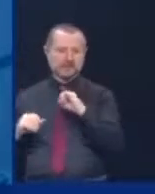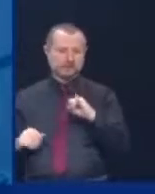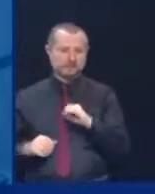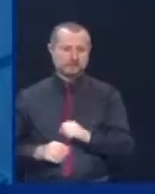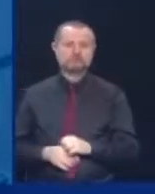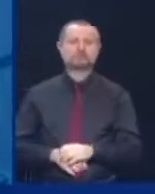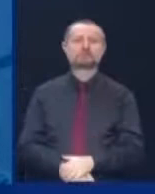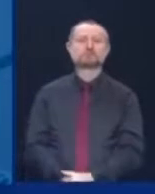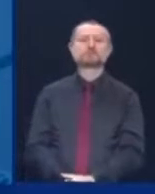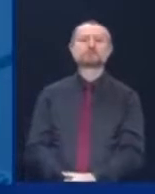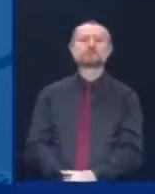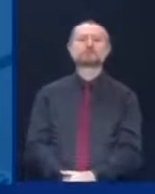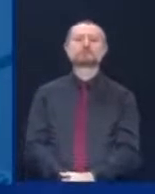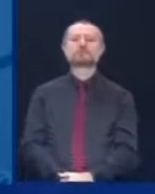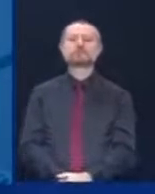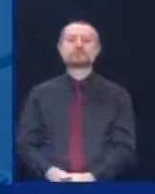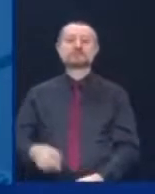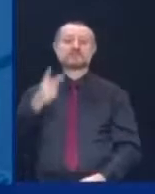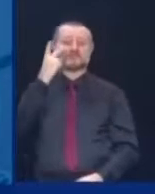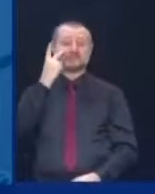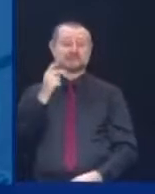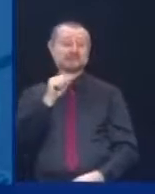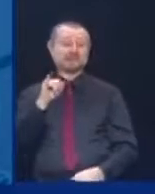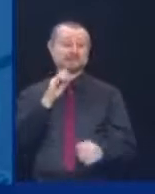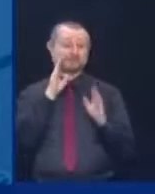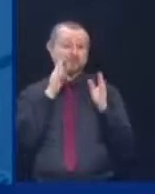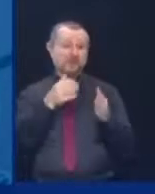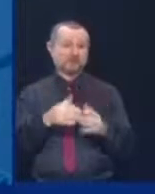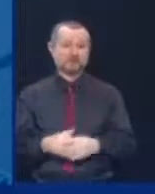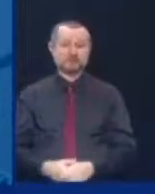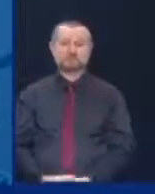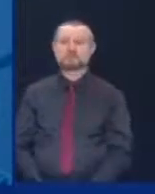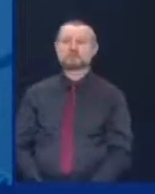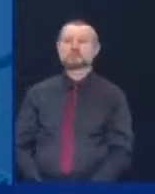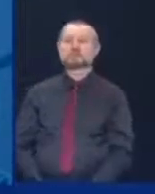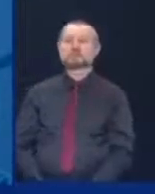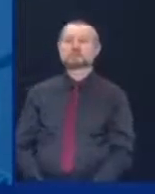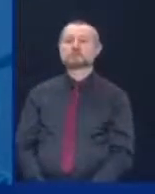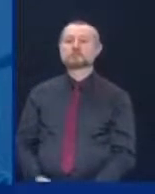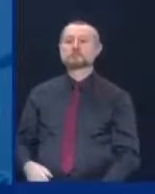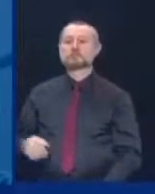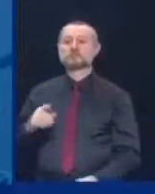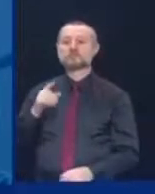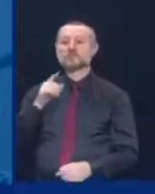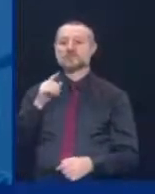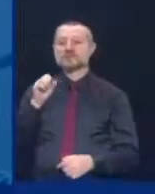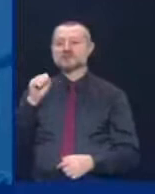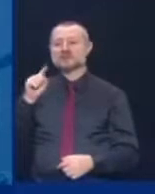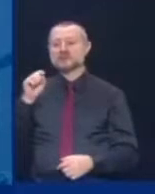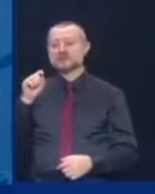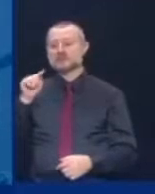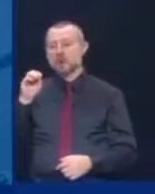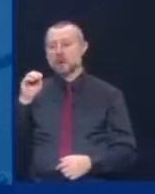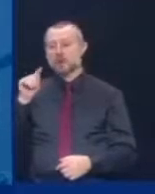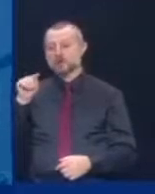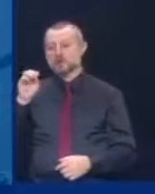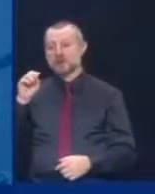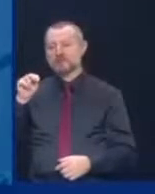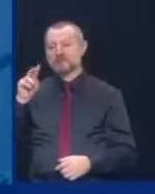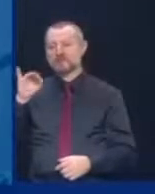You see in Staten Island, Tottenville, 5.89, Great Kills,